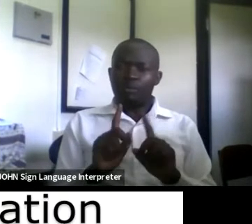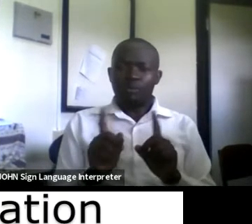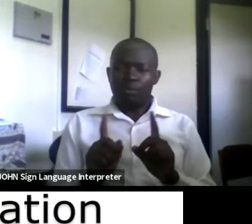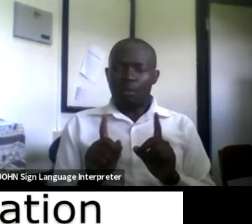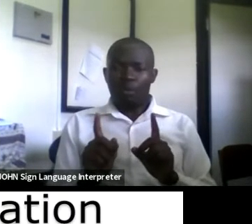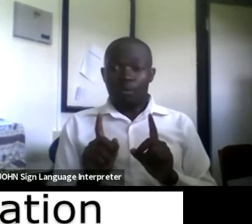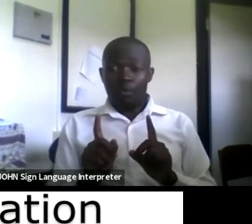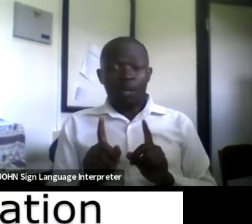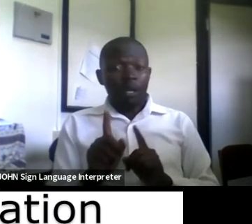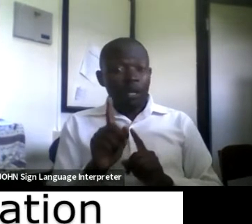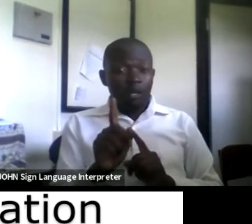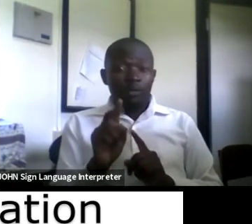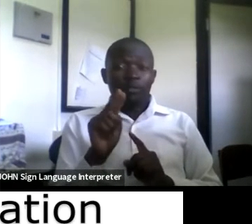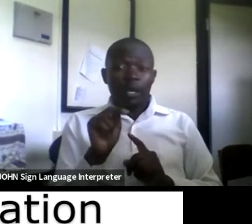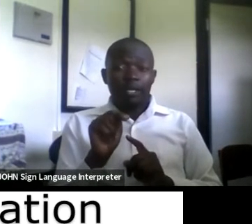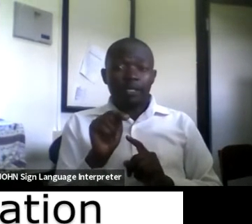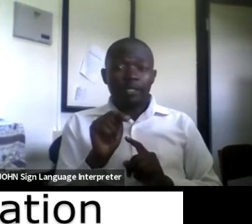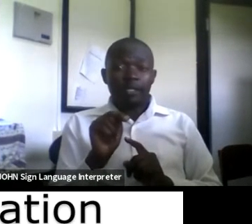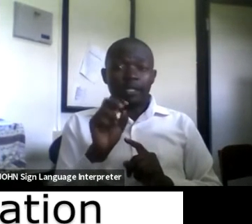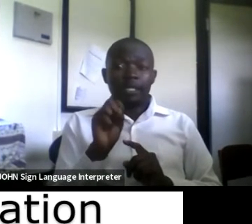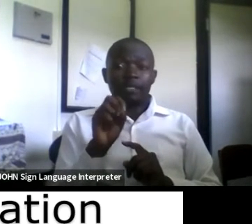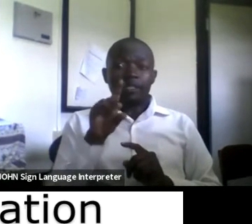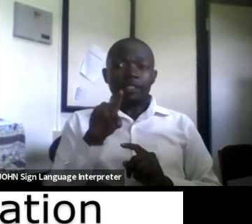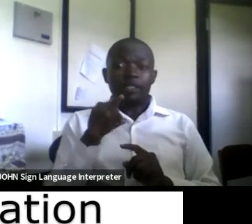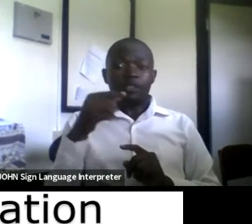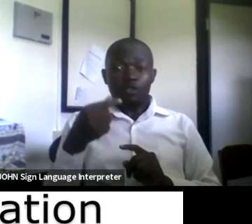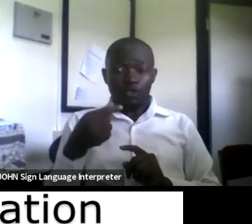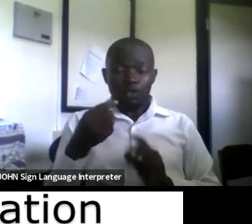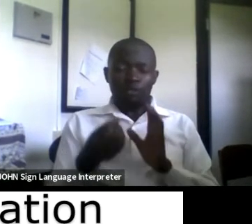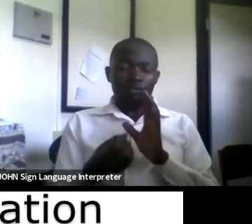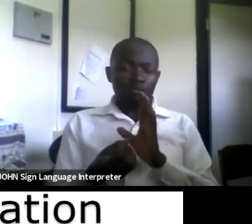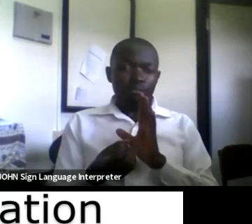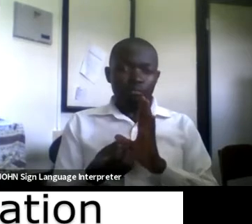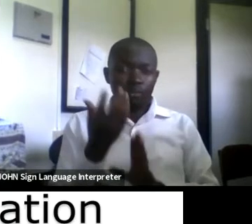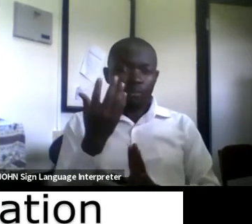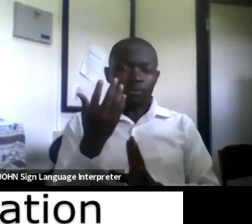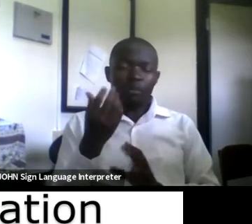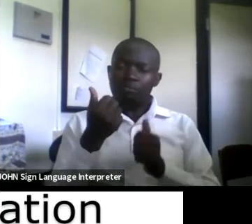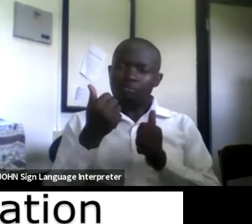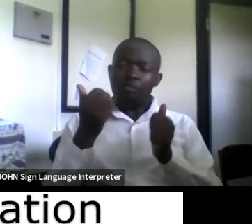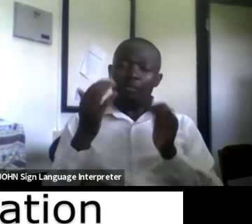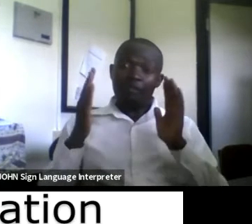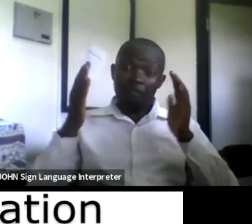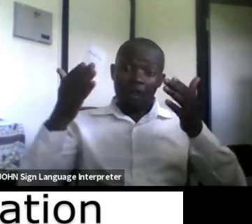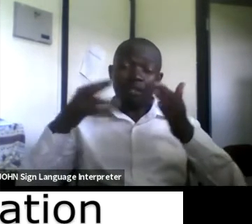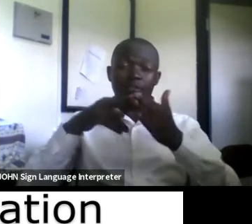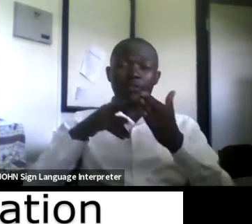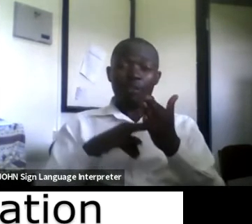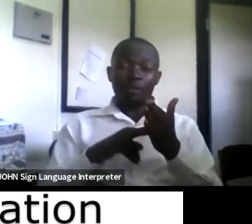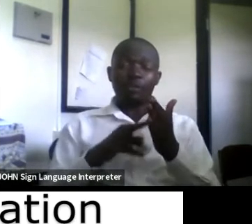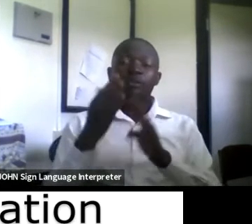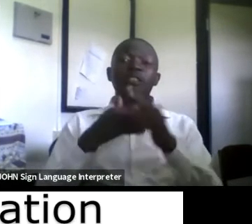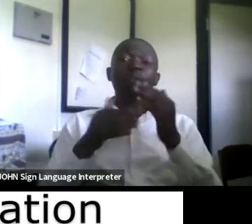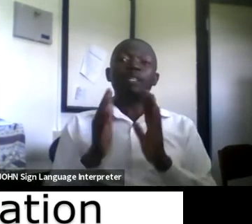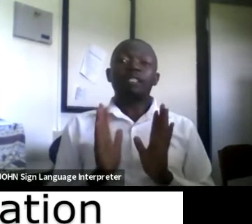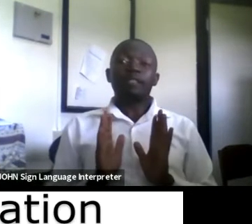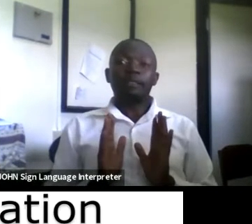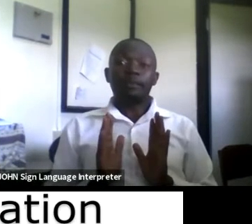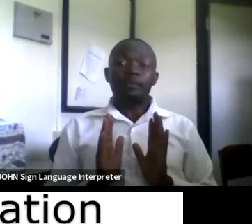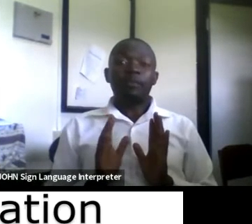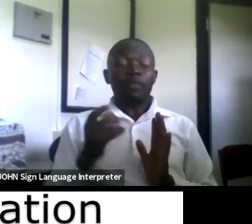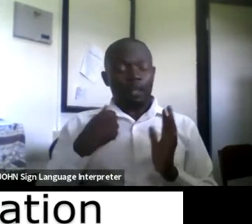And the UN SDG has come out with a very focused report on disability. And if you look at